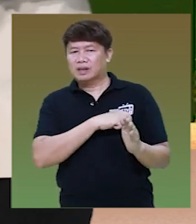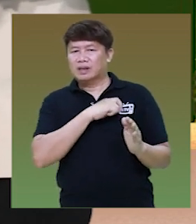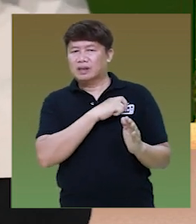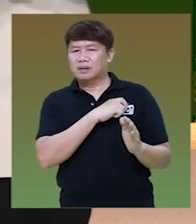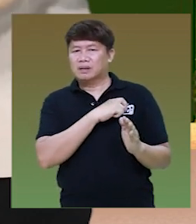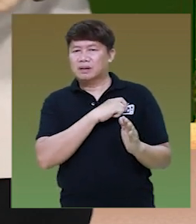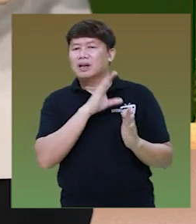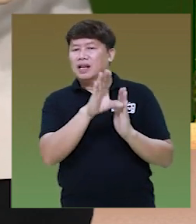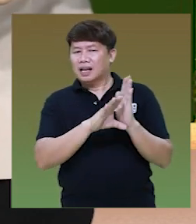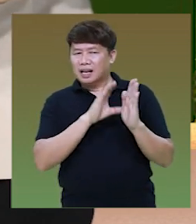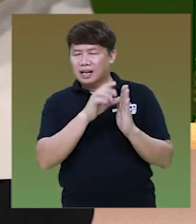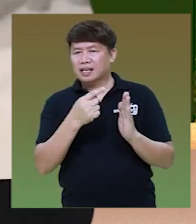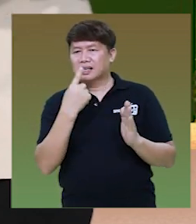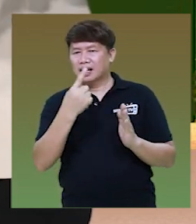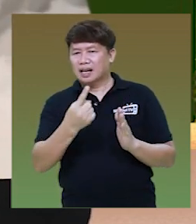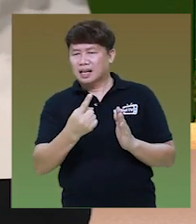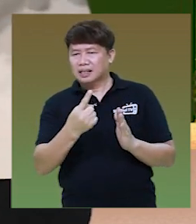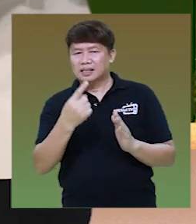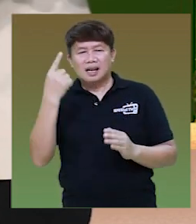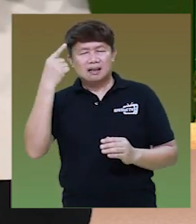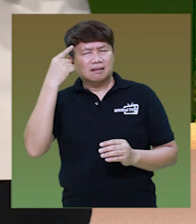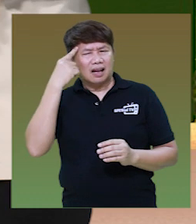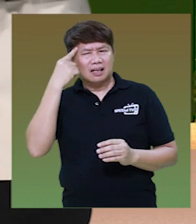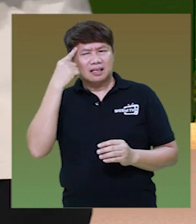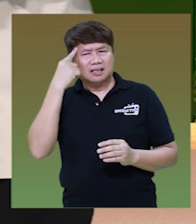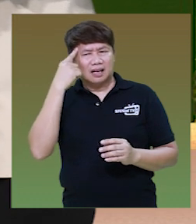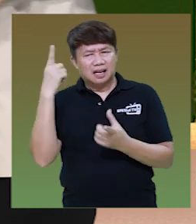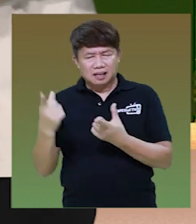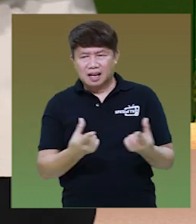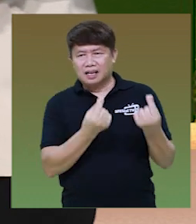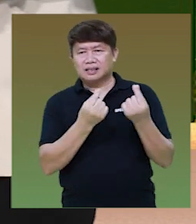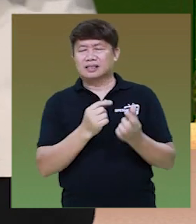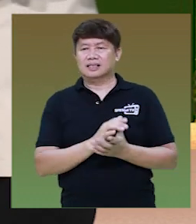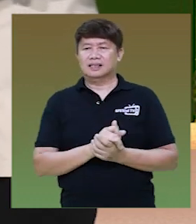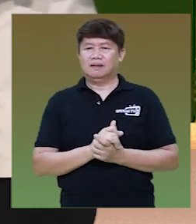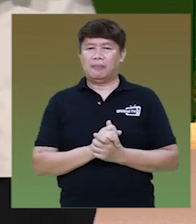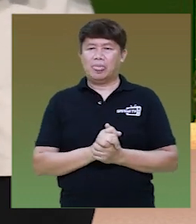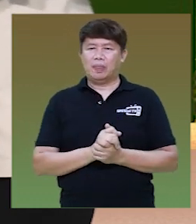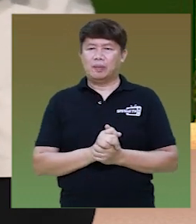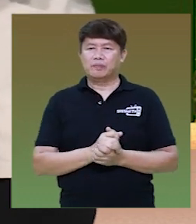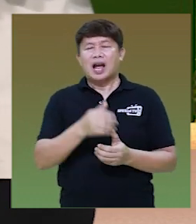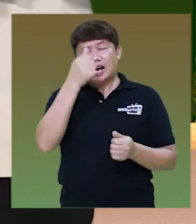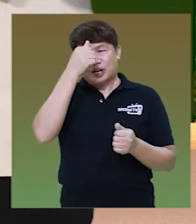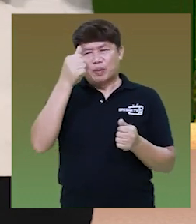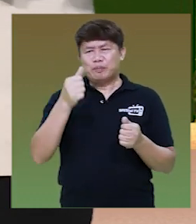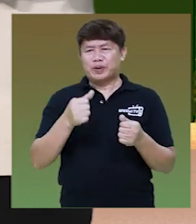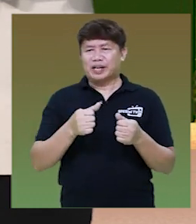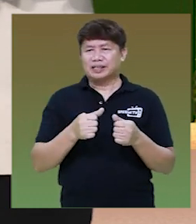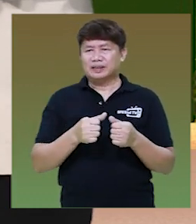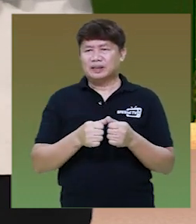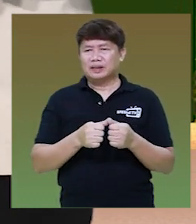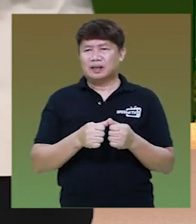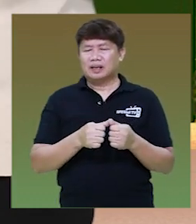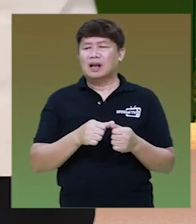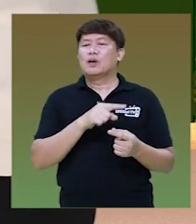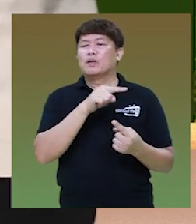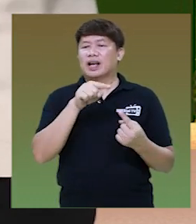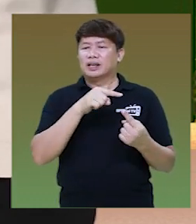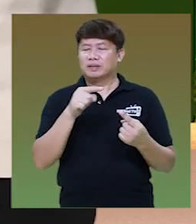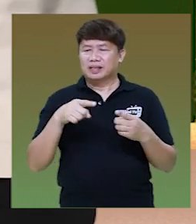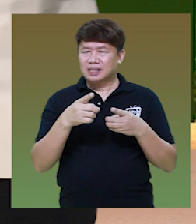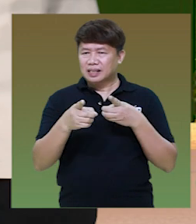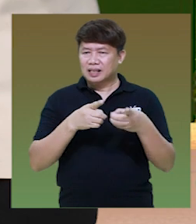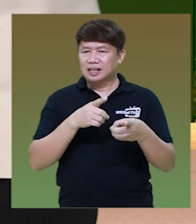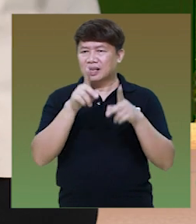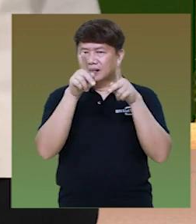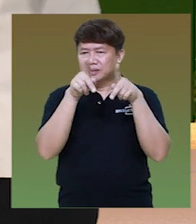the character says, thinks, and does. Remember, when we describe a